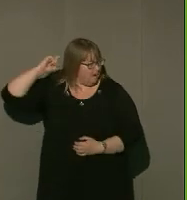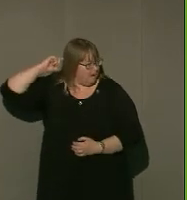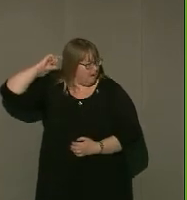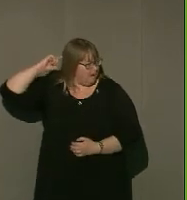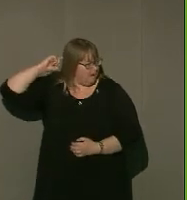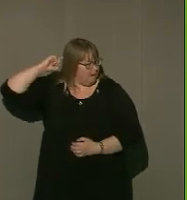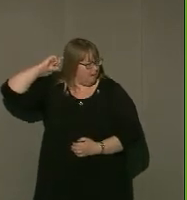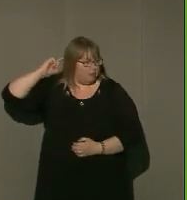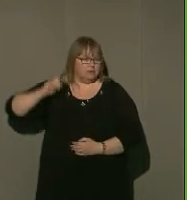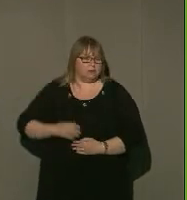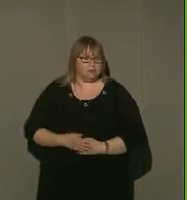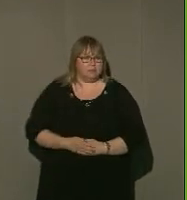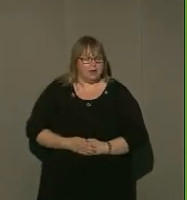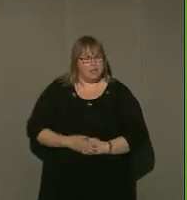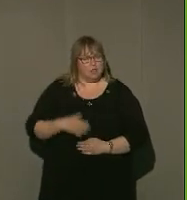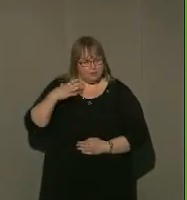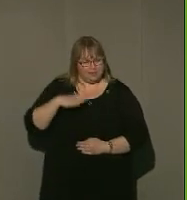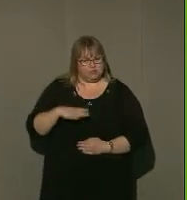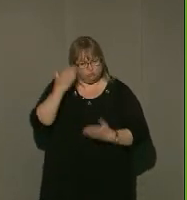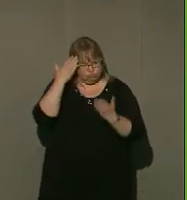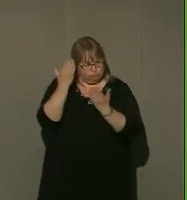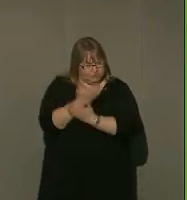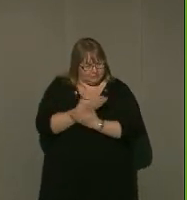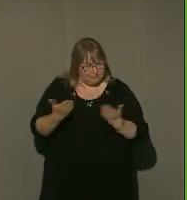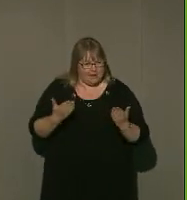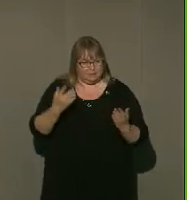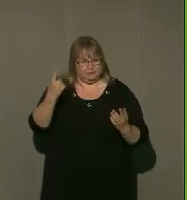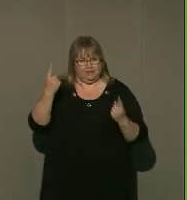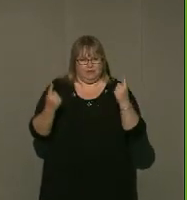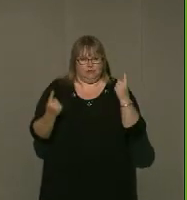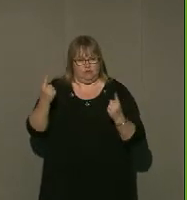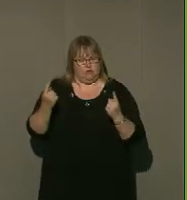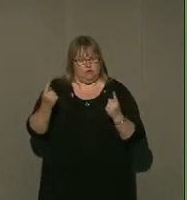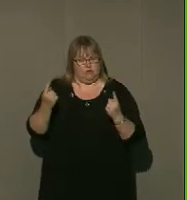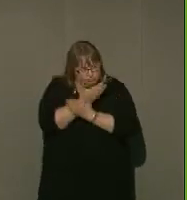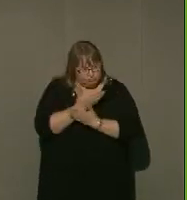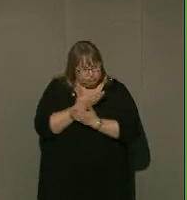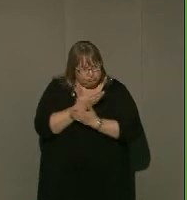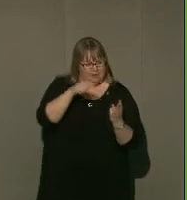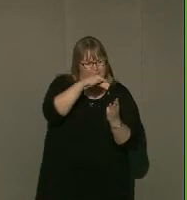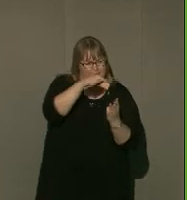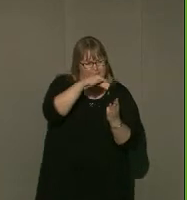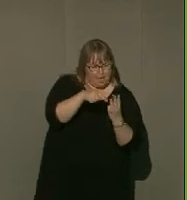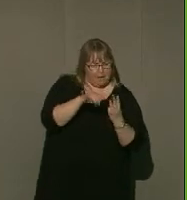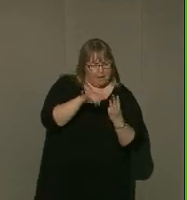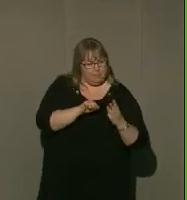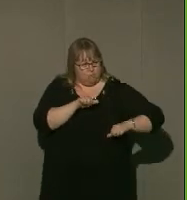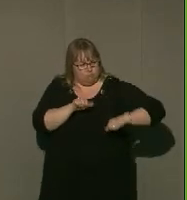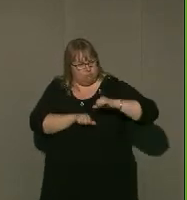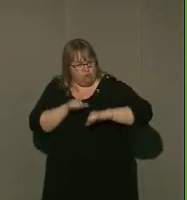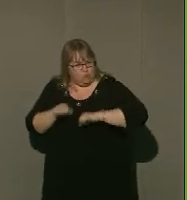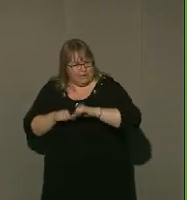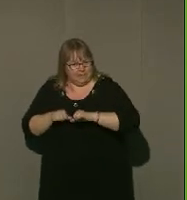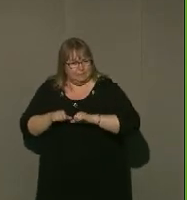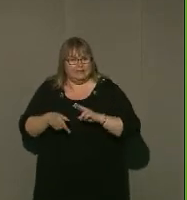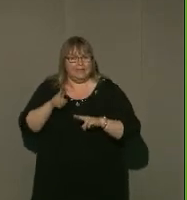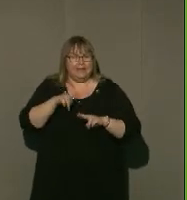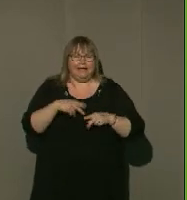at all times respectful of those people and that process. And I will simply not